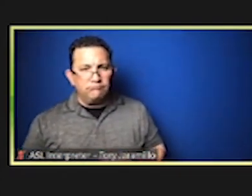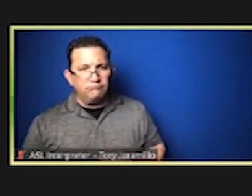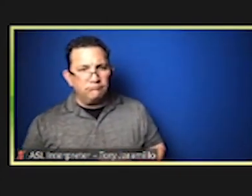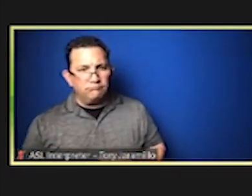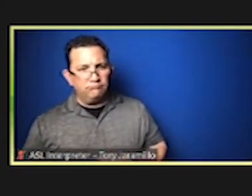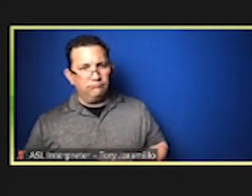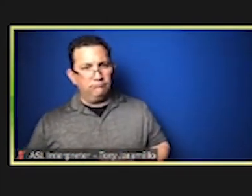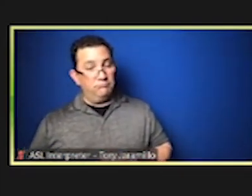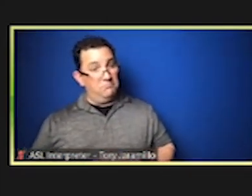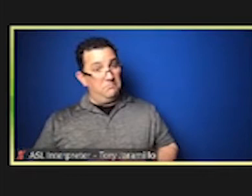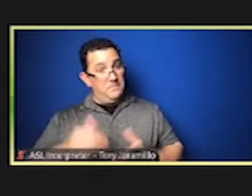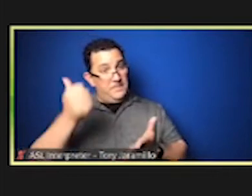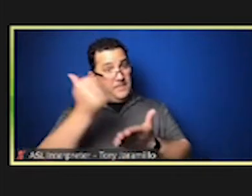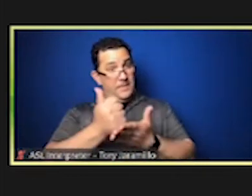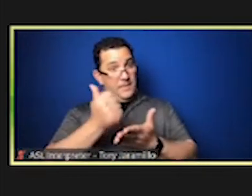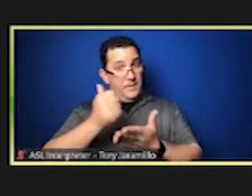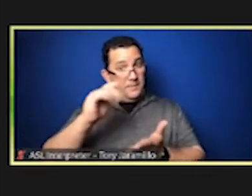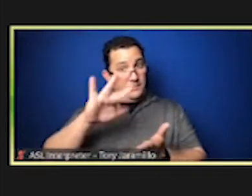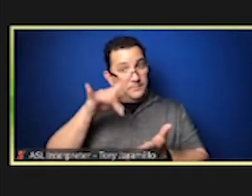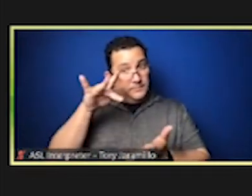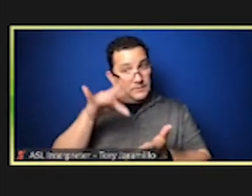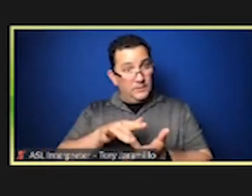Here in the help center,